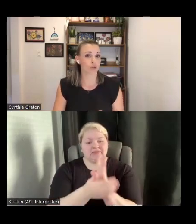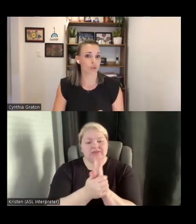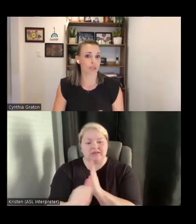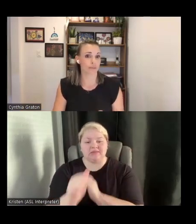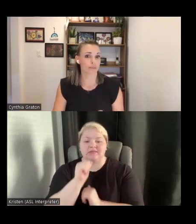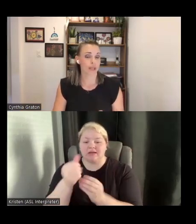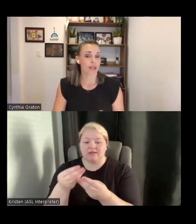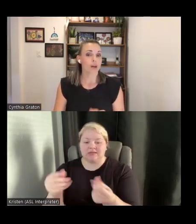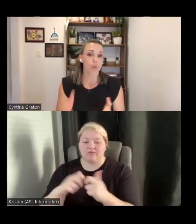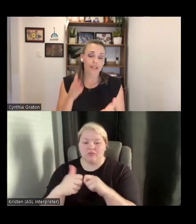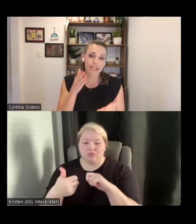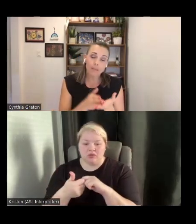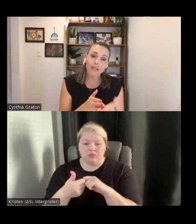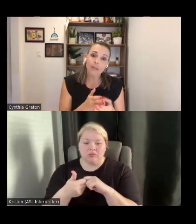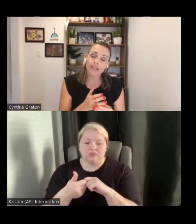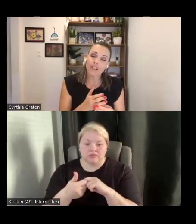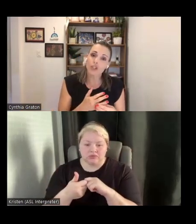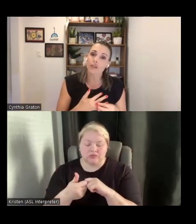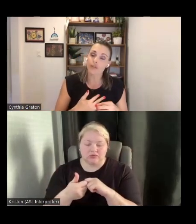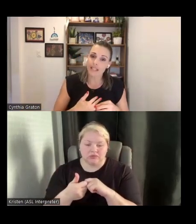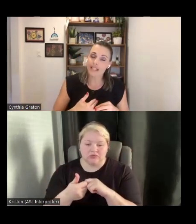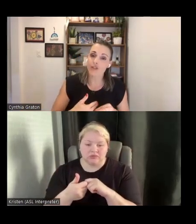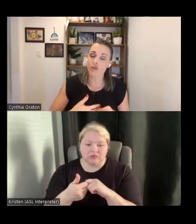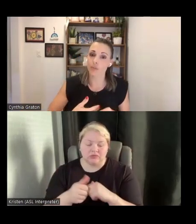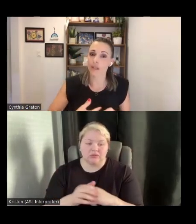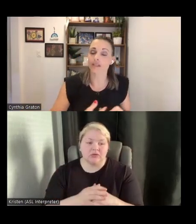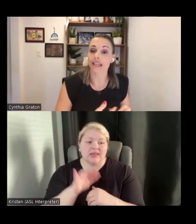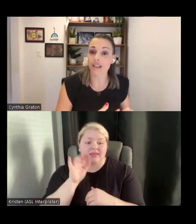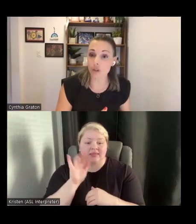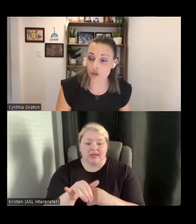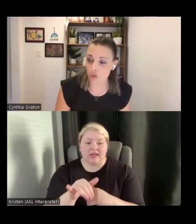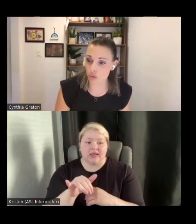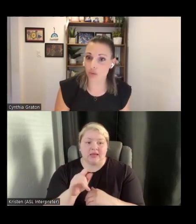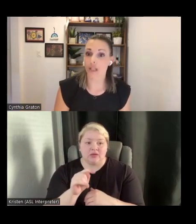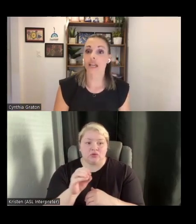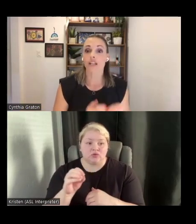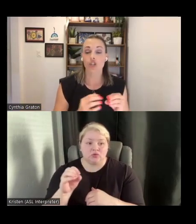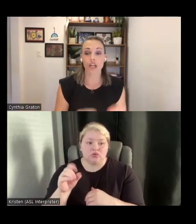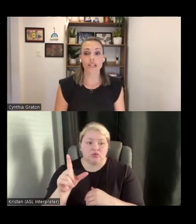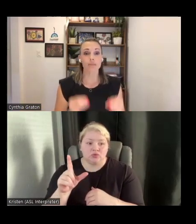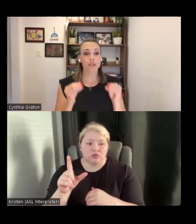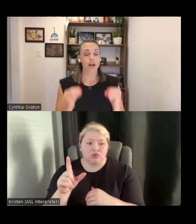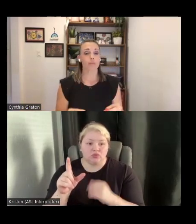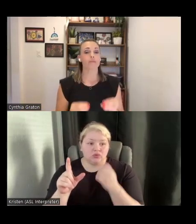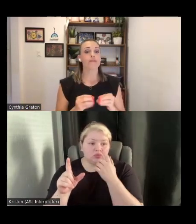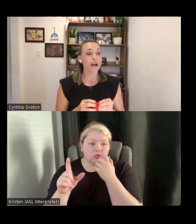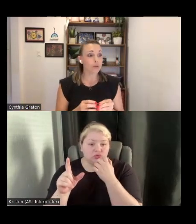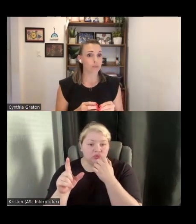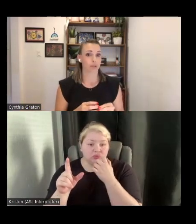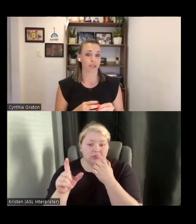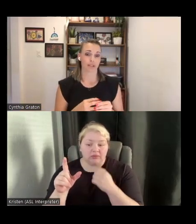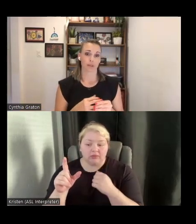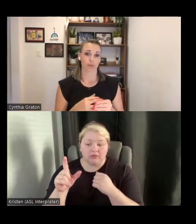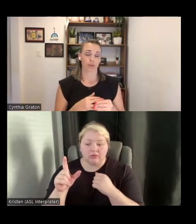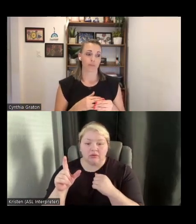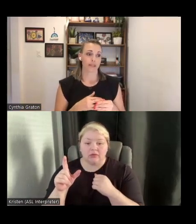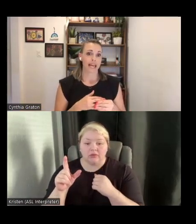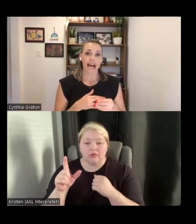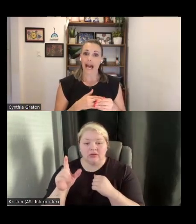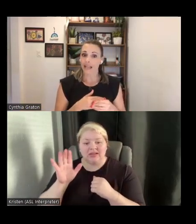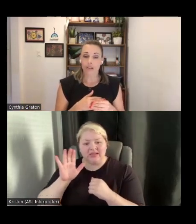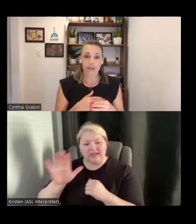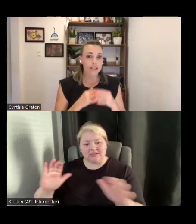to use. With the implementation of this instrument in your school, Jakes become very